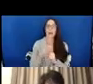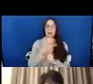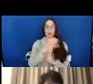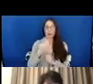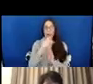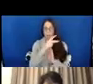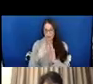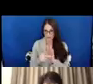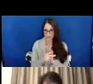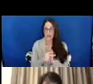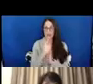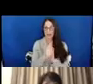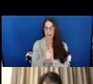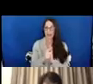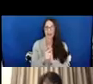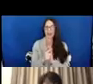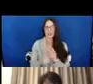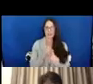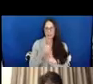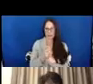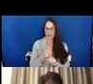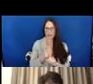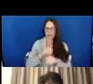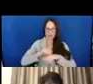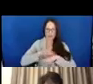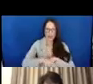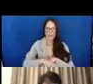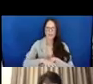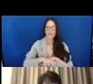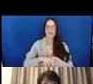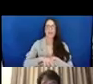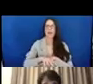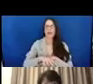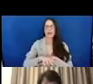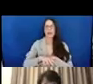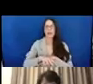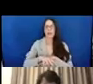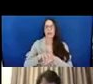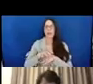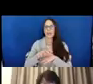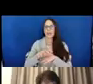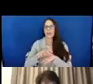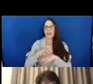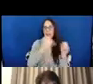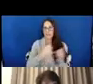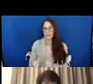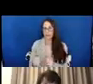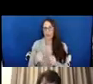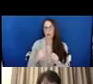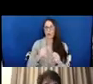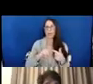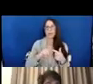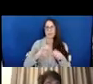Shapes the Individual, Societal, and Communal Disability Experience, which is a qualitative study that